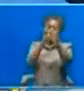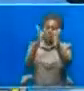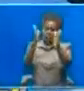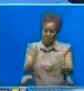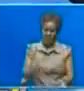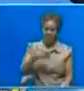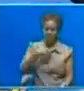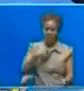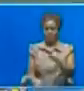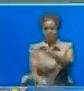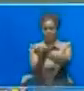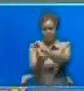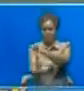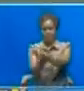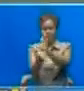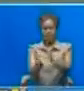reports.